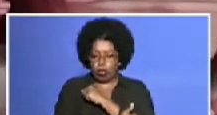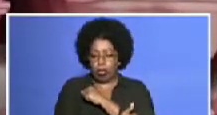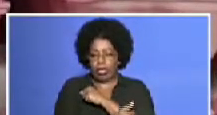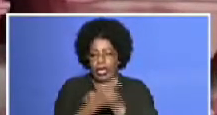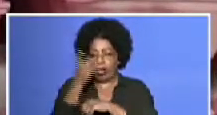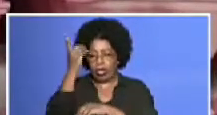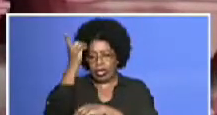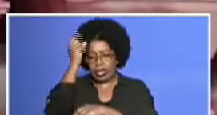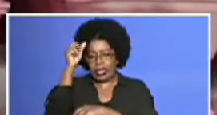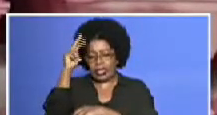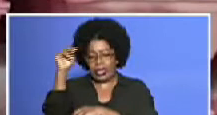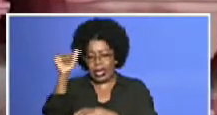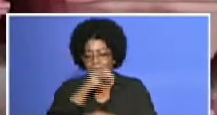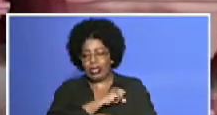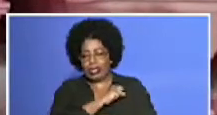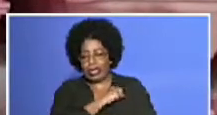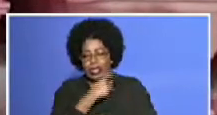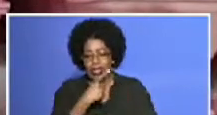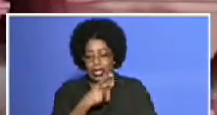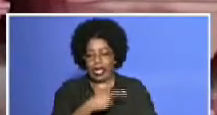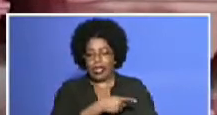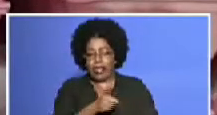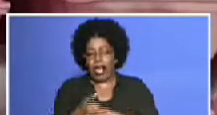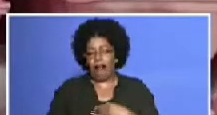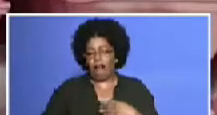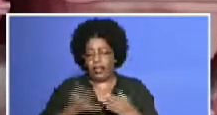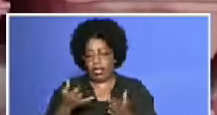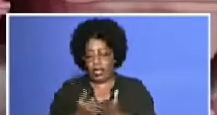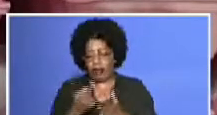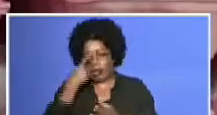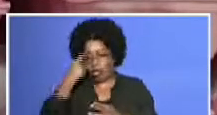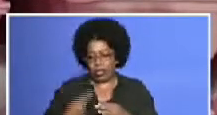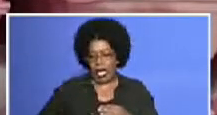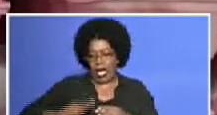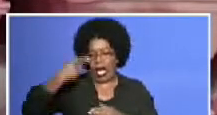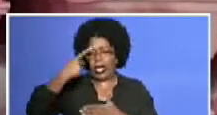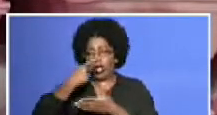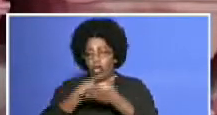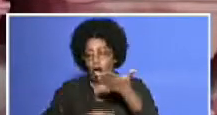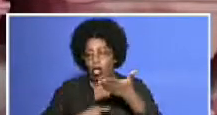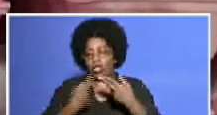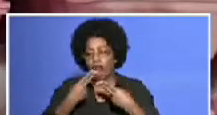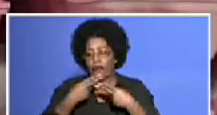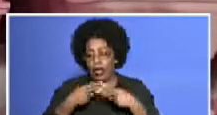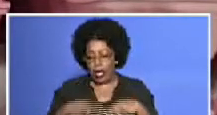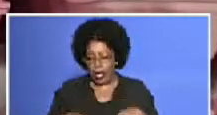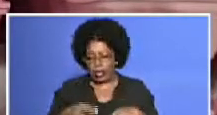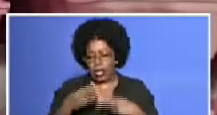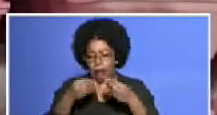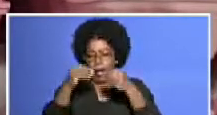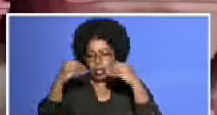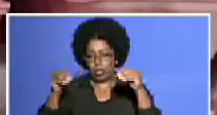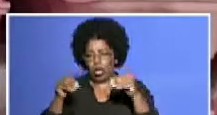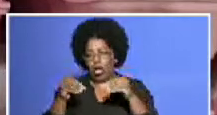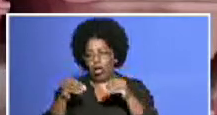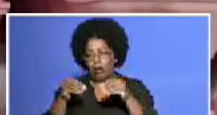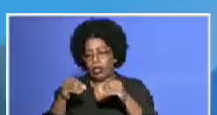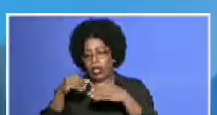Danny Sumner, says consumers are feeling the pinch due to the high cost of eggs by the suppliers in the United